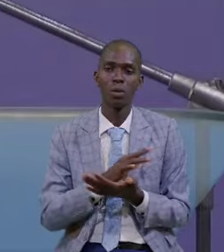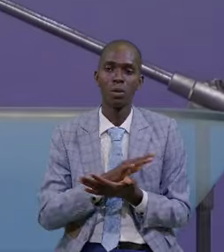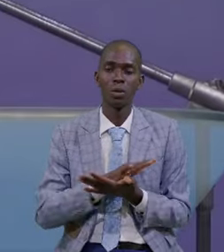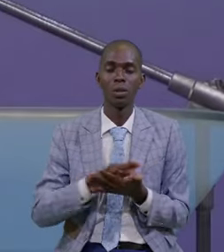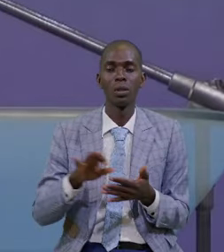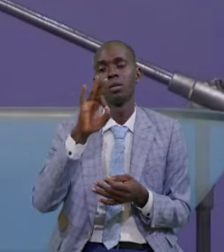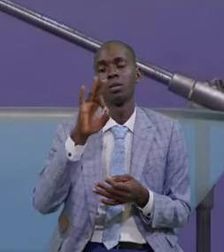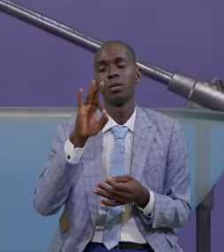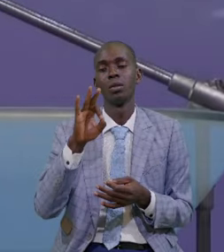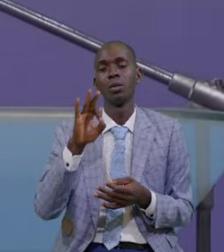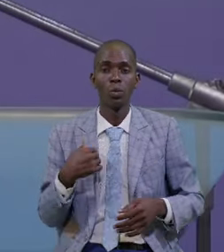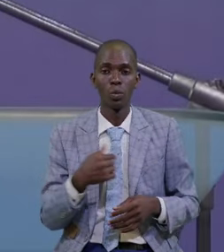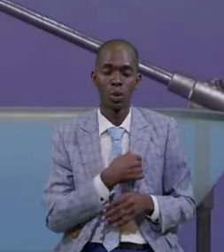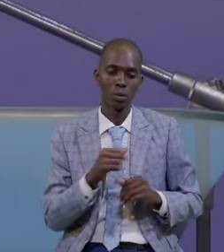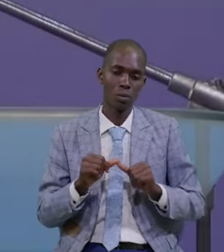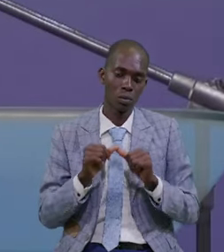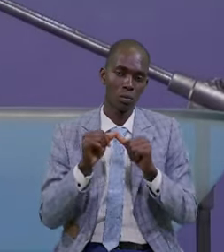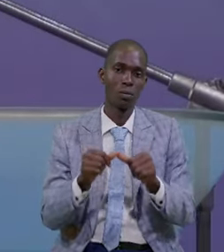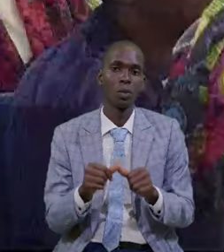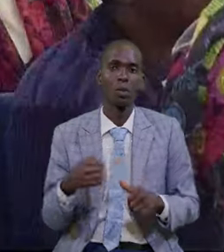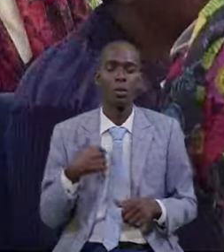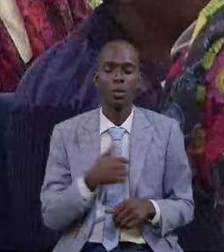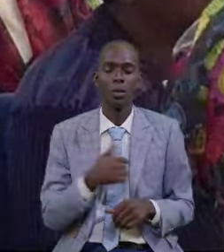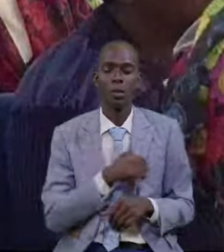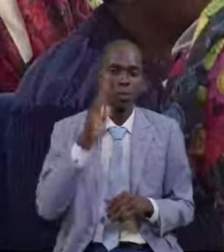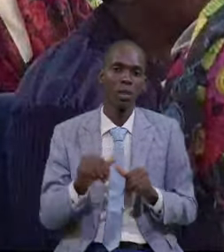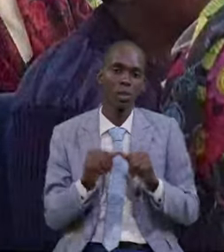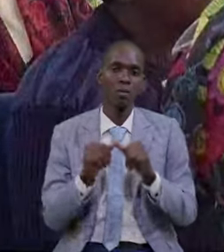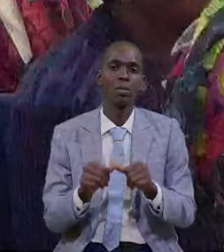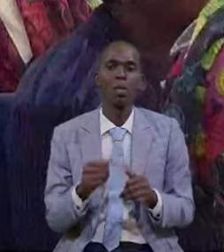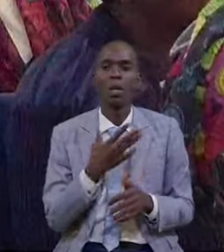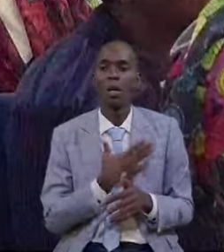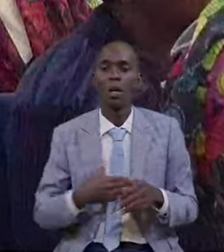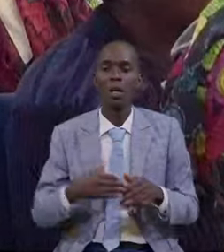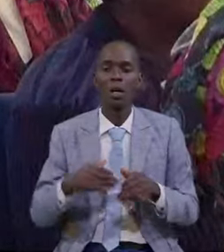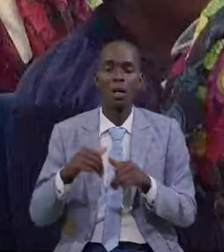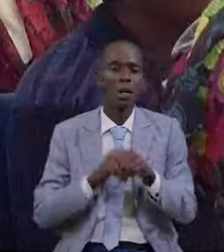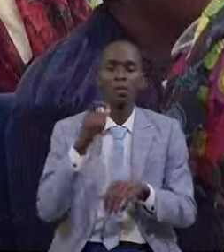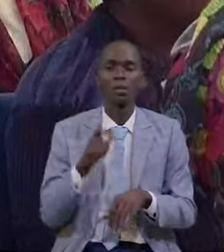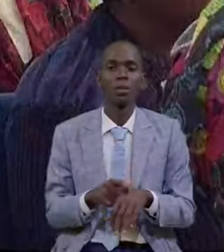we continue. We continue. And every time